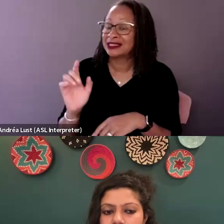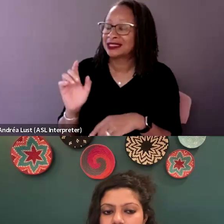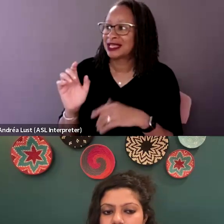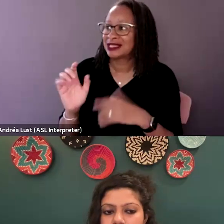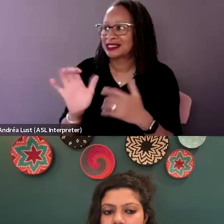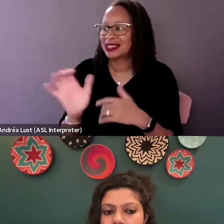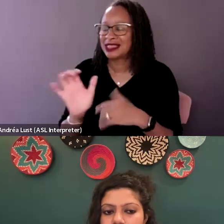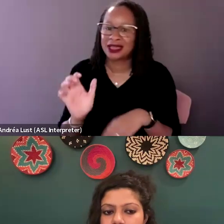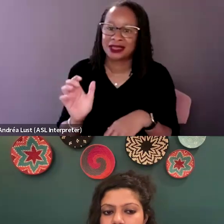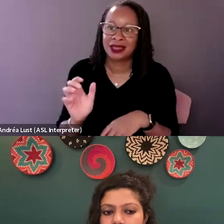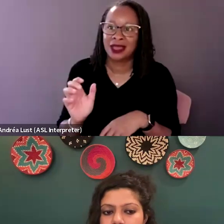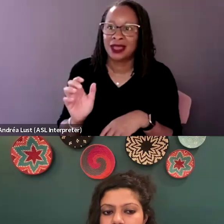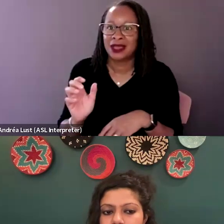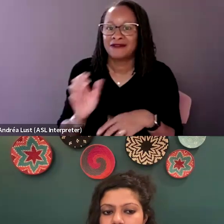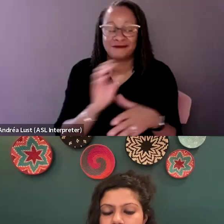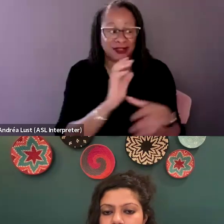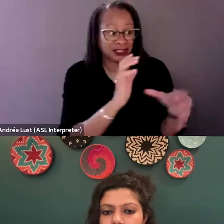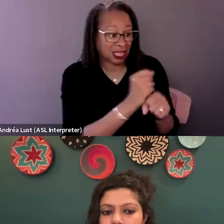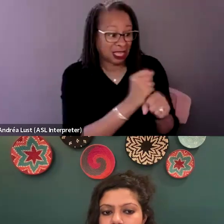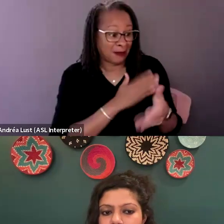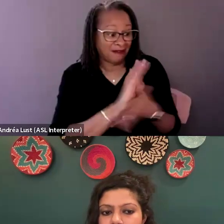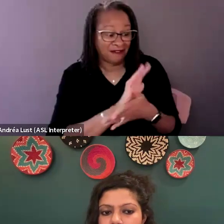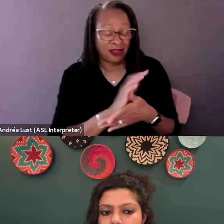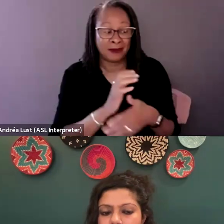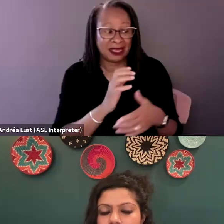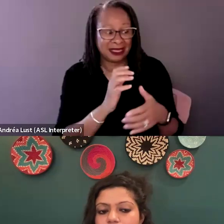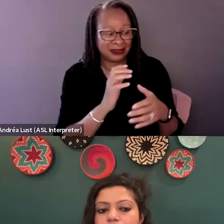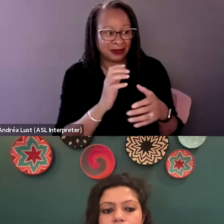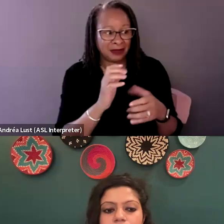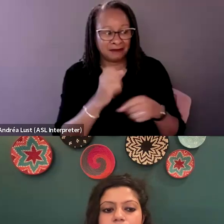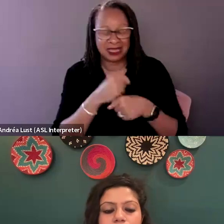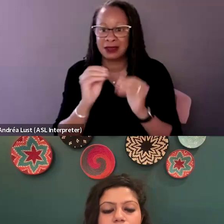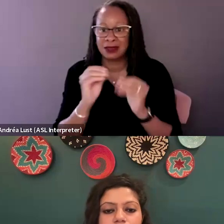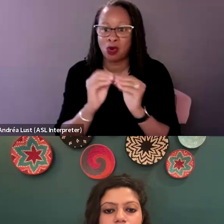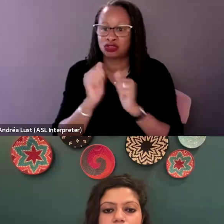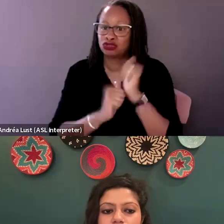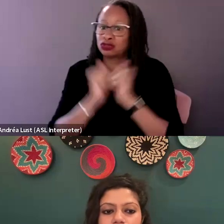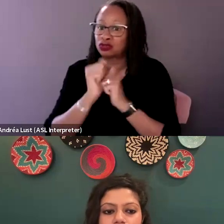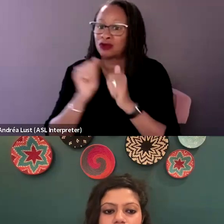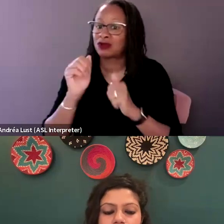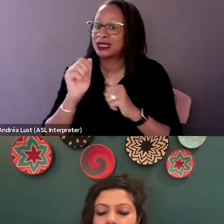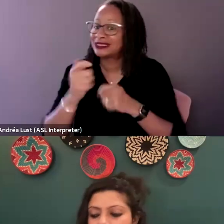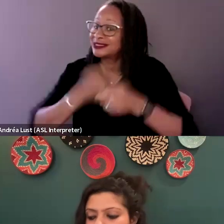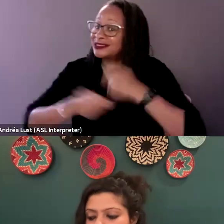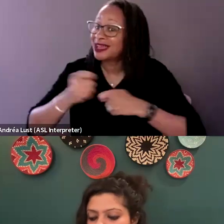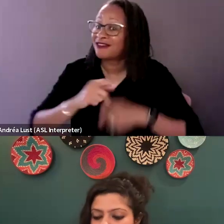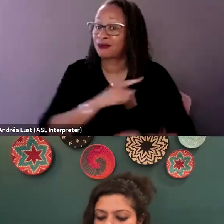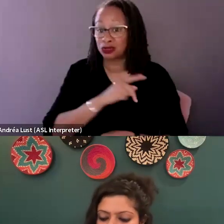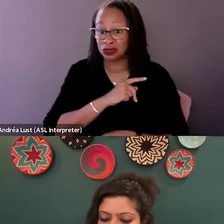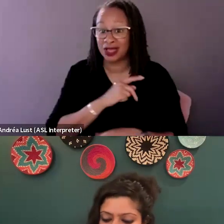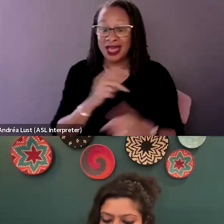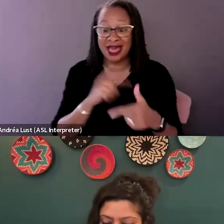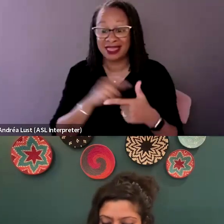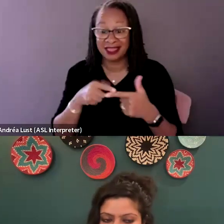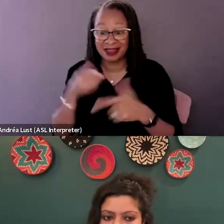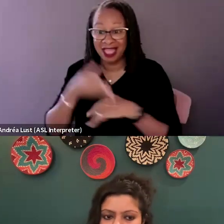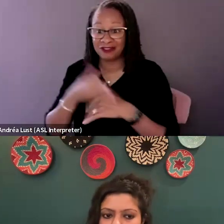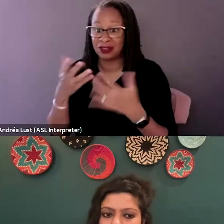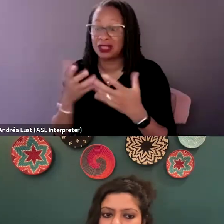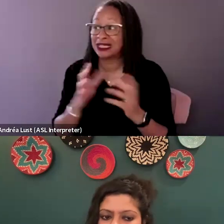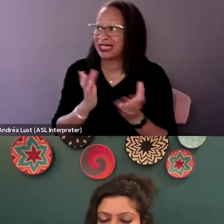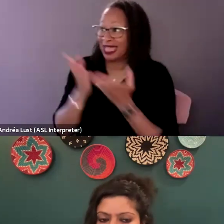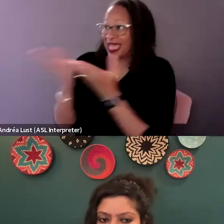and I'm interested in, like, the beautiful in cinema, and to not kind of dismiss that for or